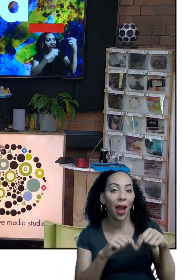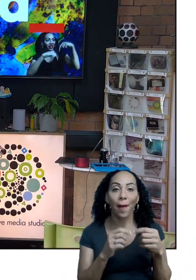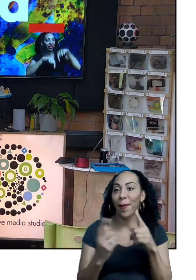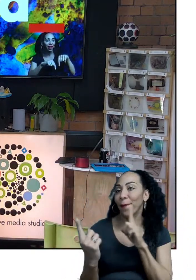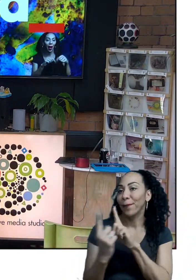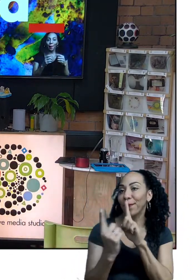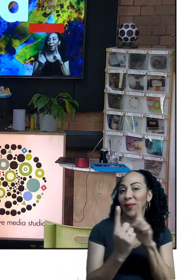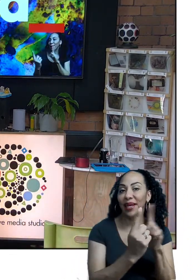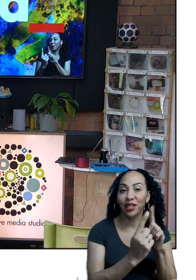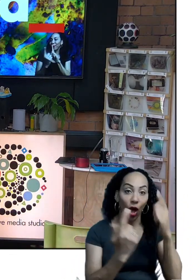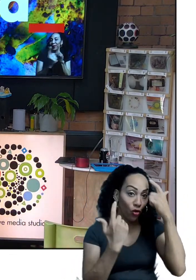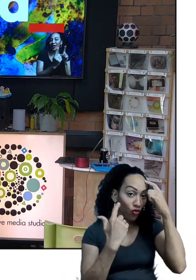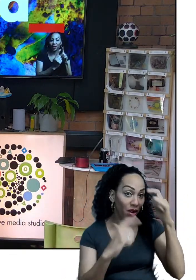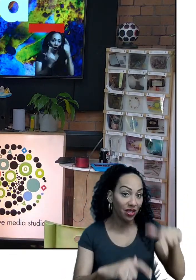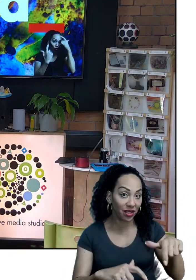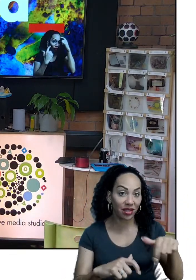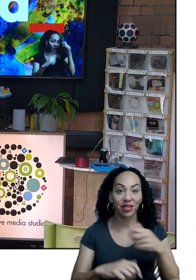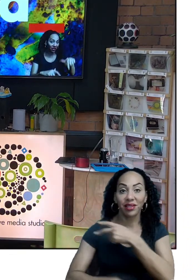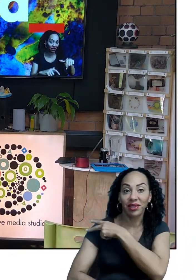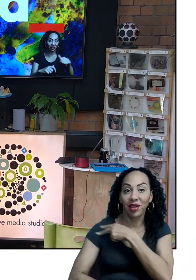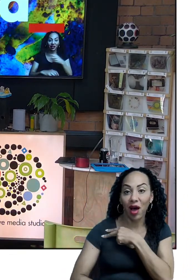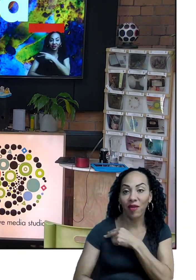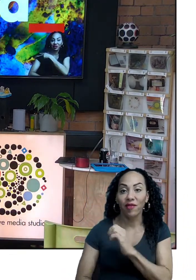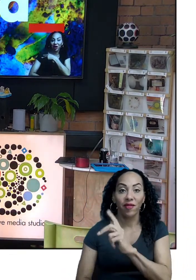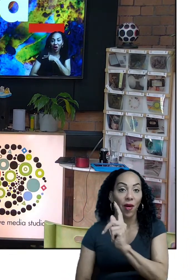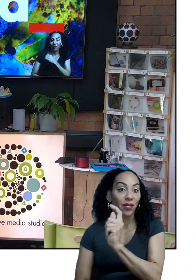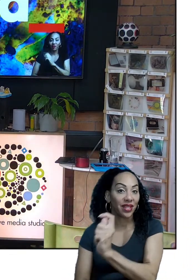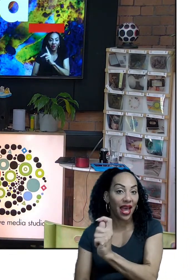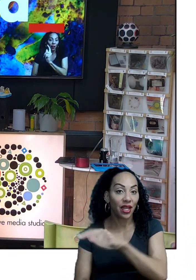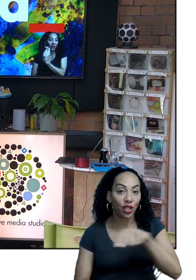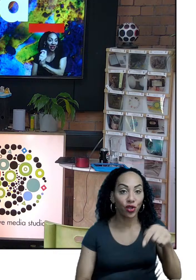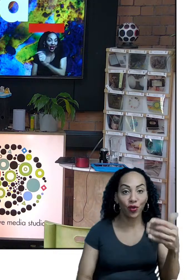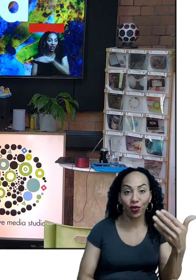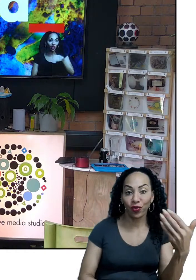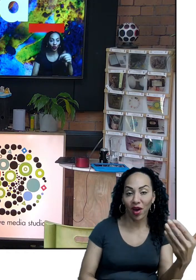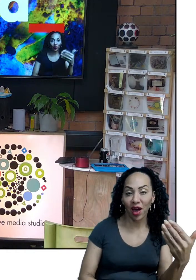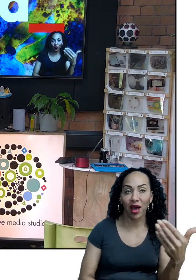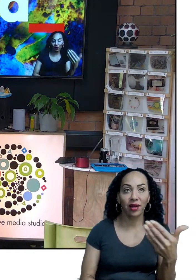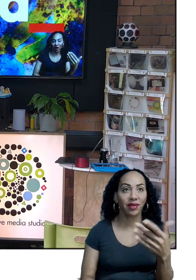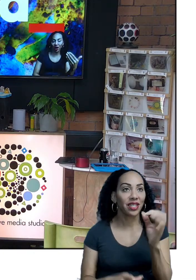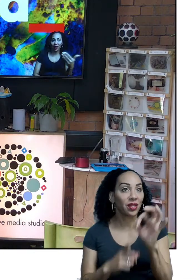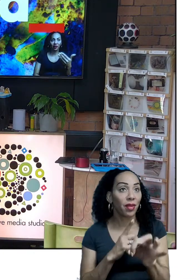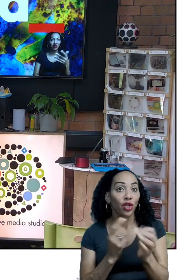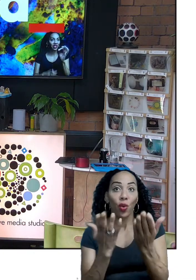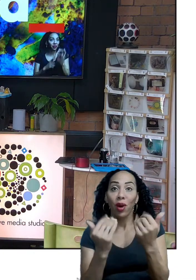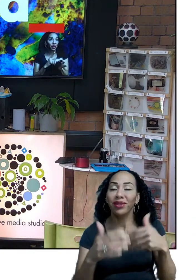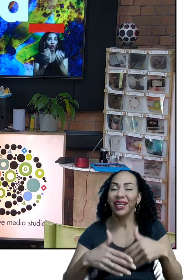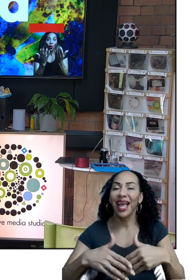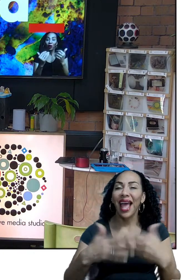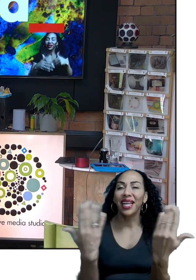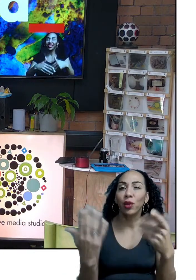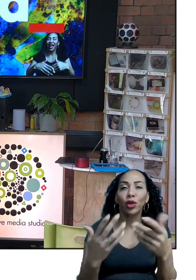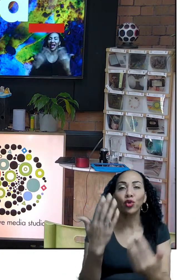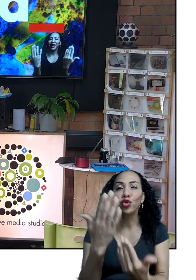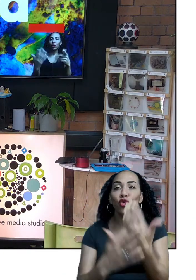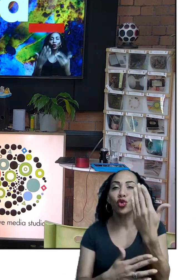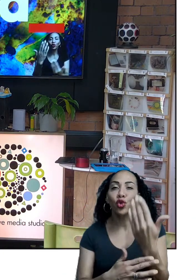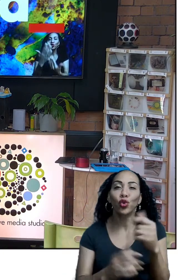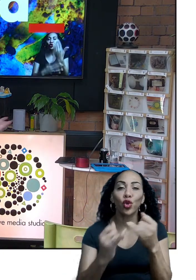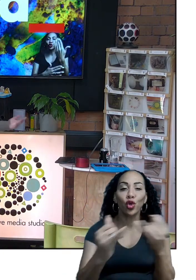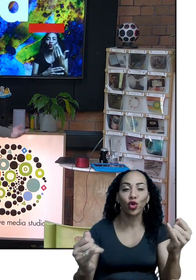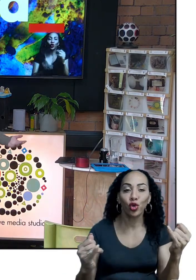from 10 a.m. to 5 p.m. So especially a big welcome to anyone who's new to the studio. Can anyone who's new to the studio put your hand up? Okay, we've got a few